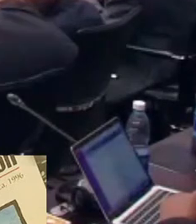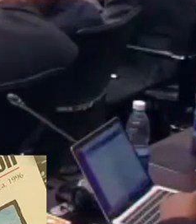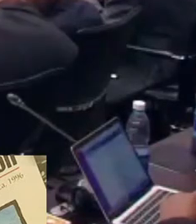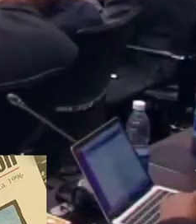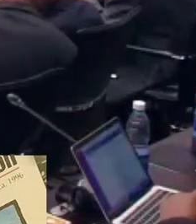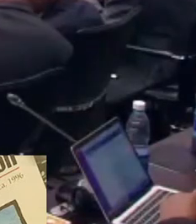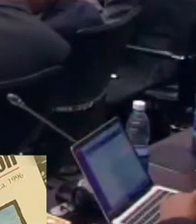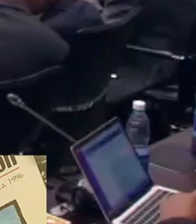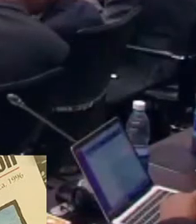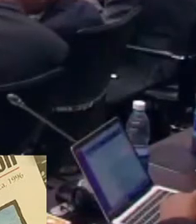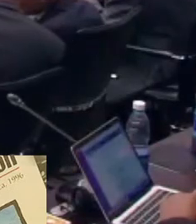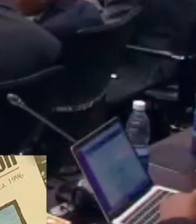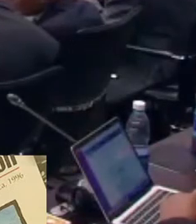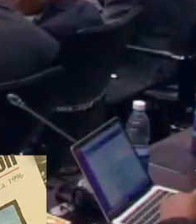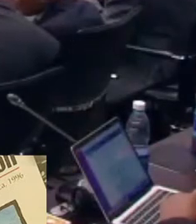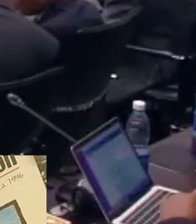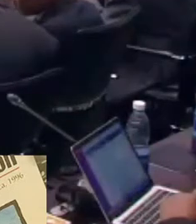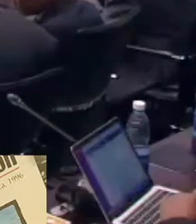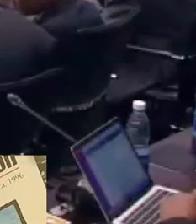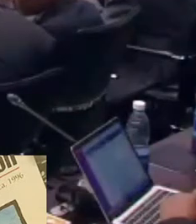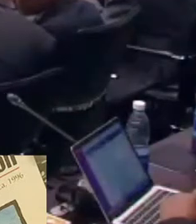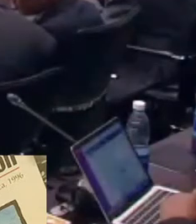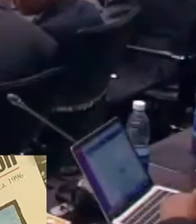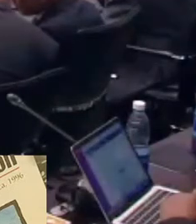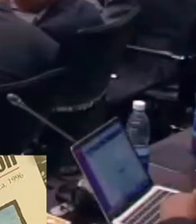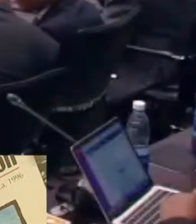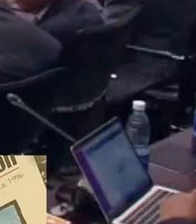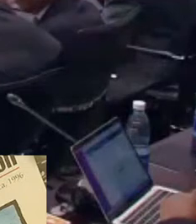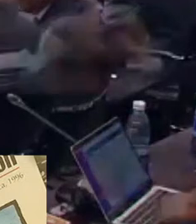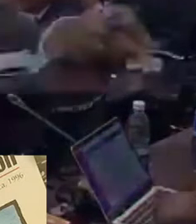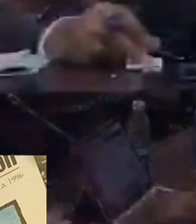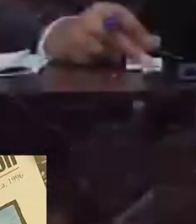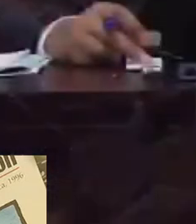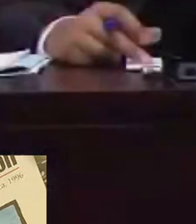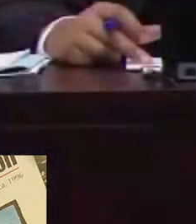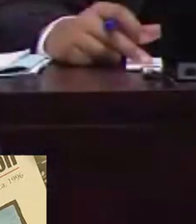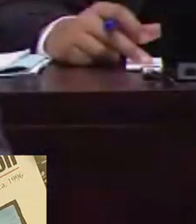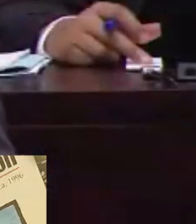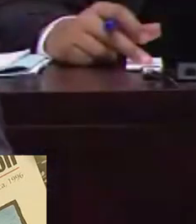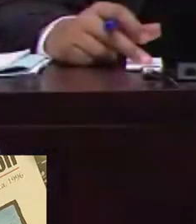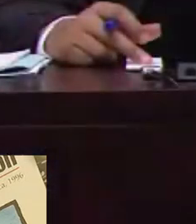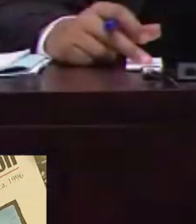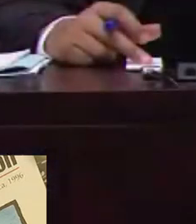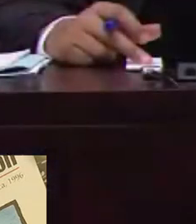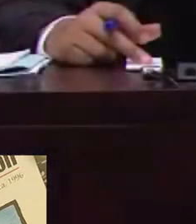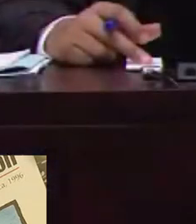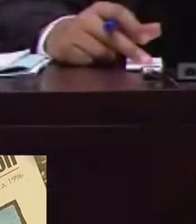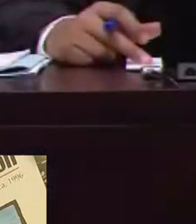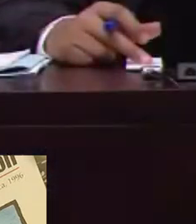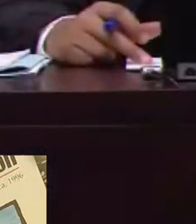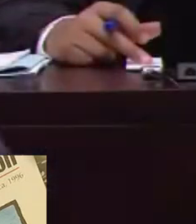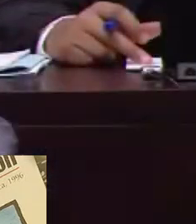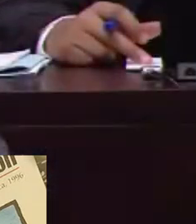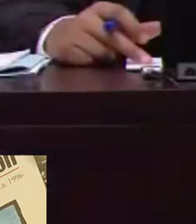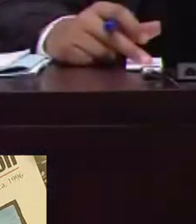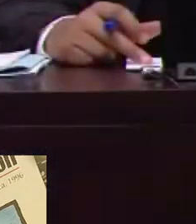back in the House. The National Freedom Party notes the report here today and supports the